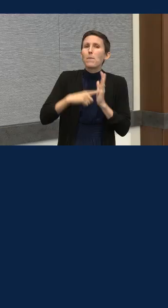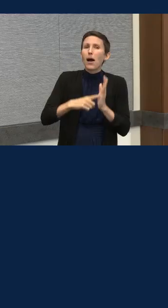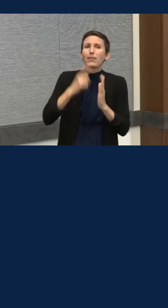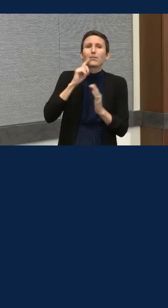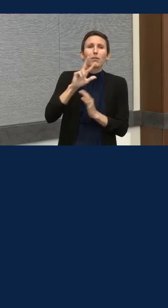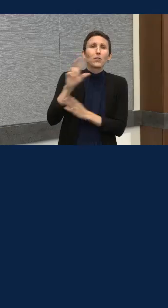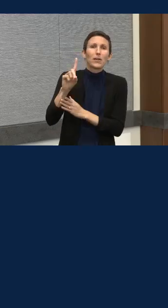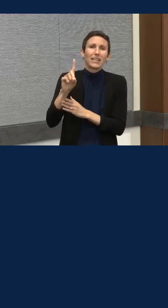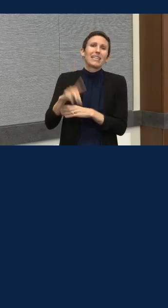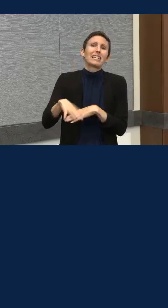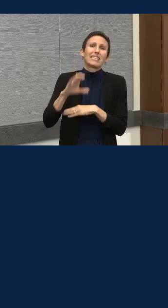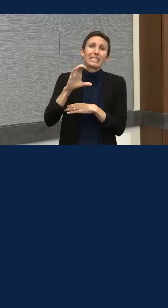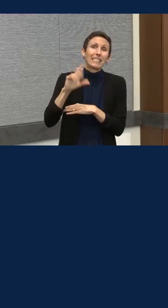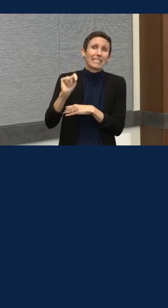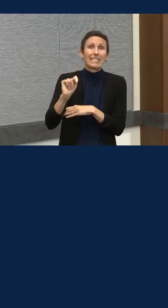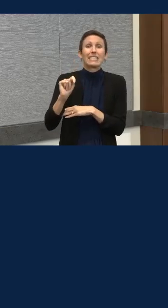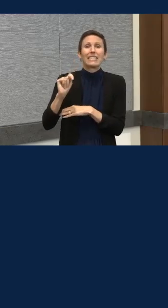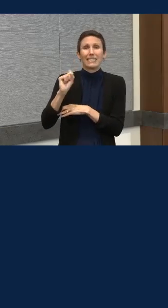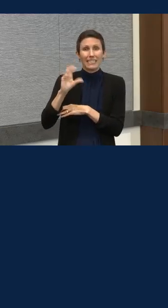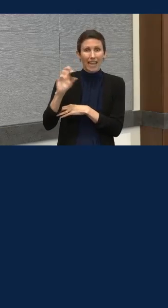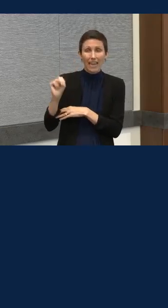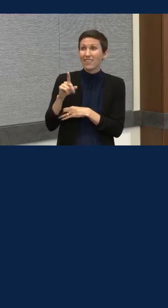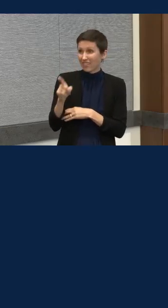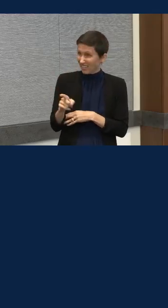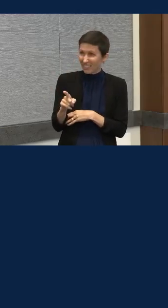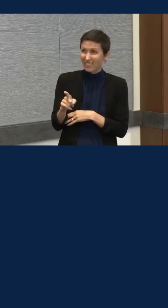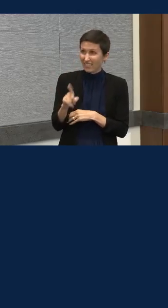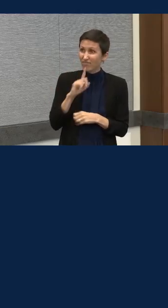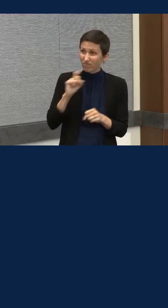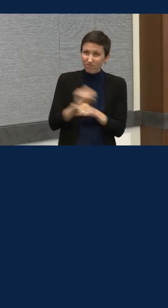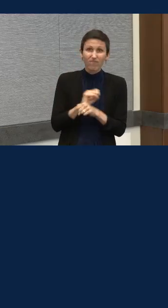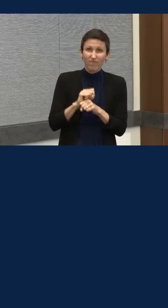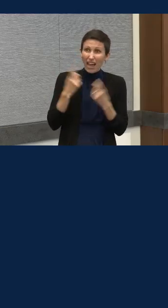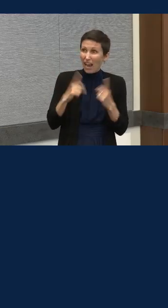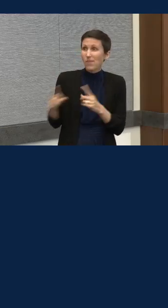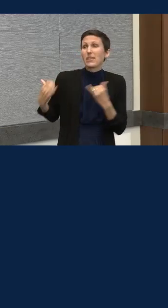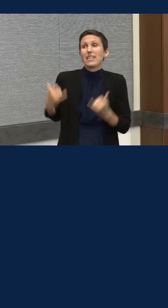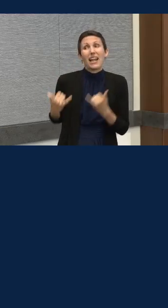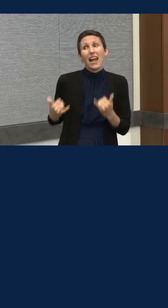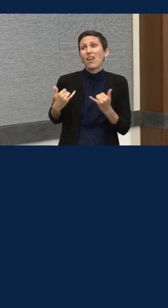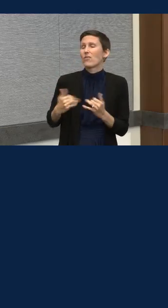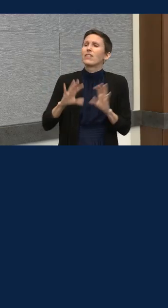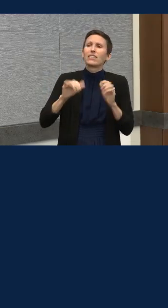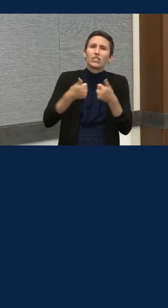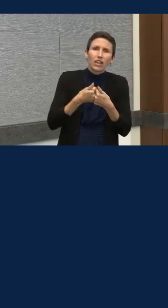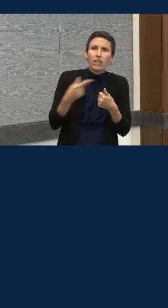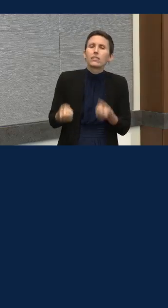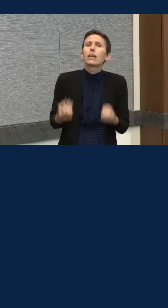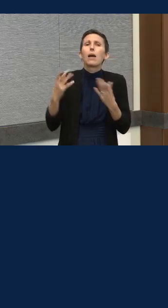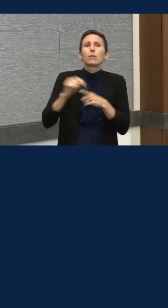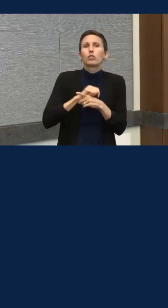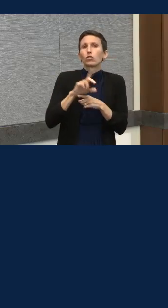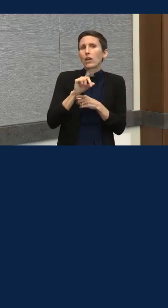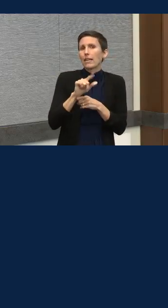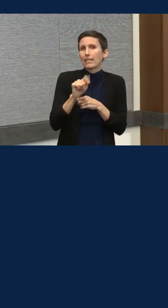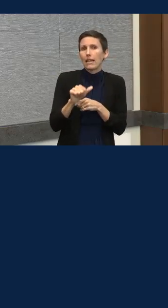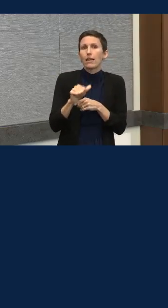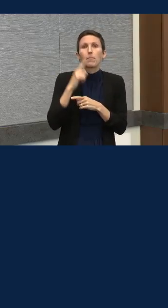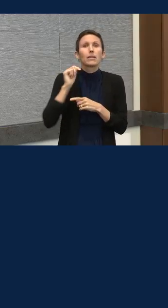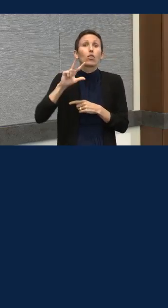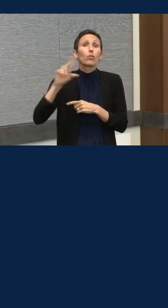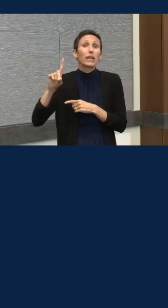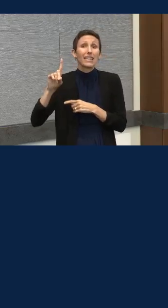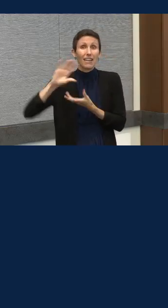3D CT scans. So it's an active research area. The challenges are both the amounts of training data, because 3D volumes are